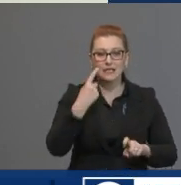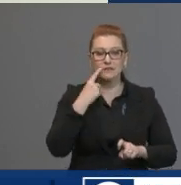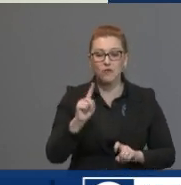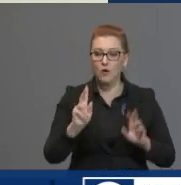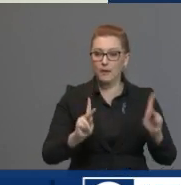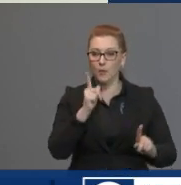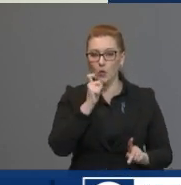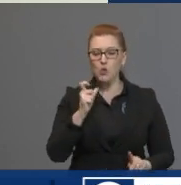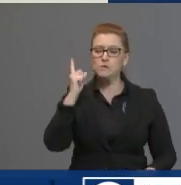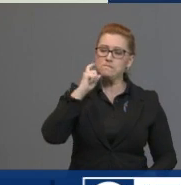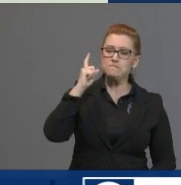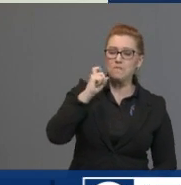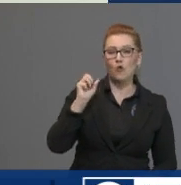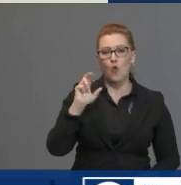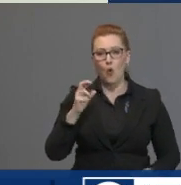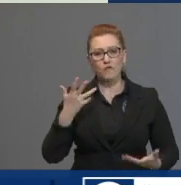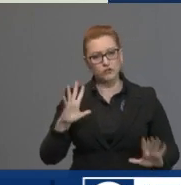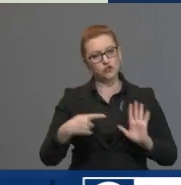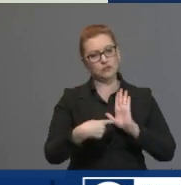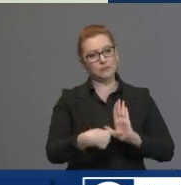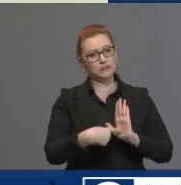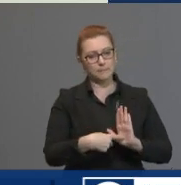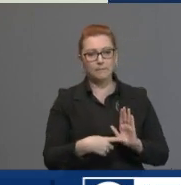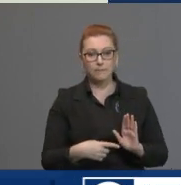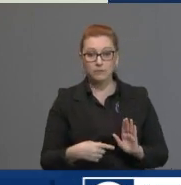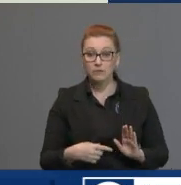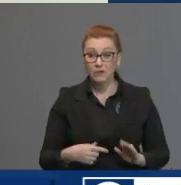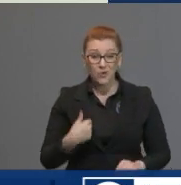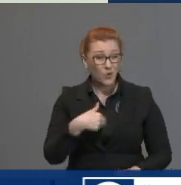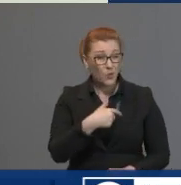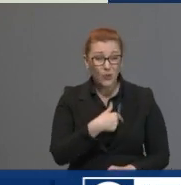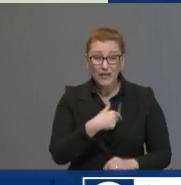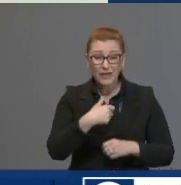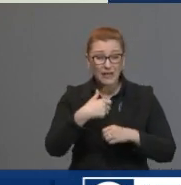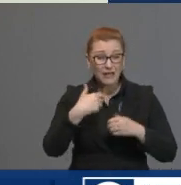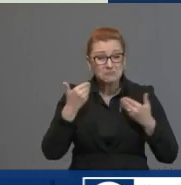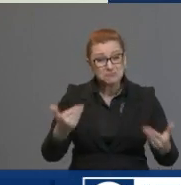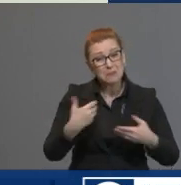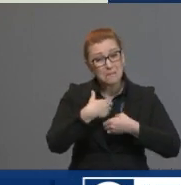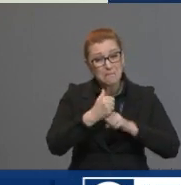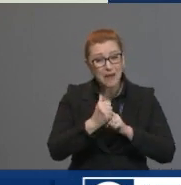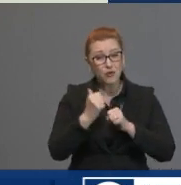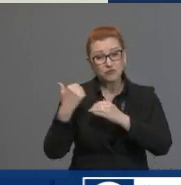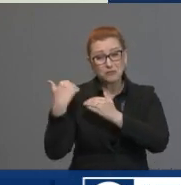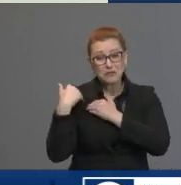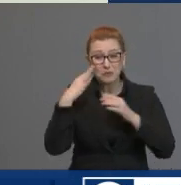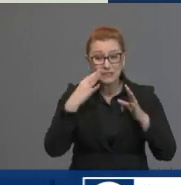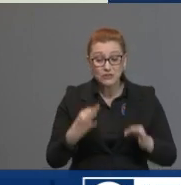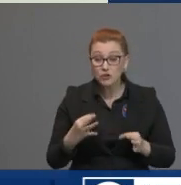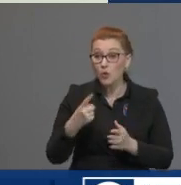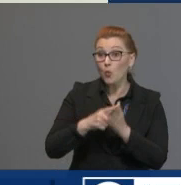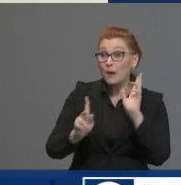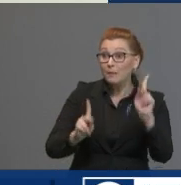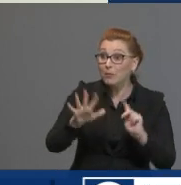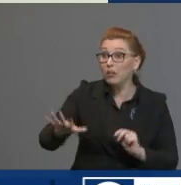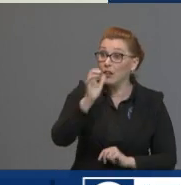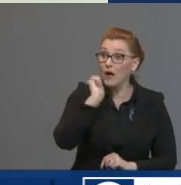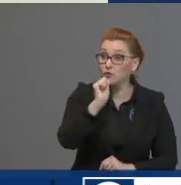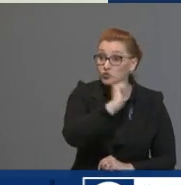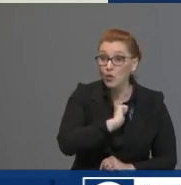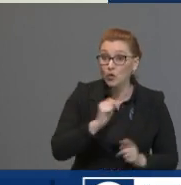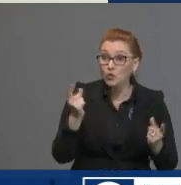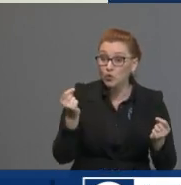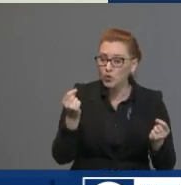responsible, gradual decisions along the way, and what an Arizonan decides to do is up to them. I just want them to have